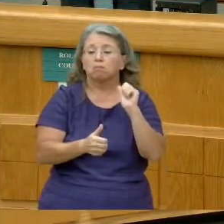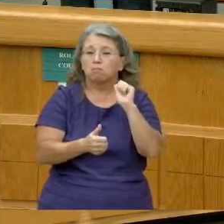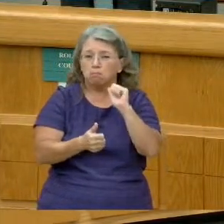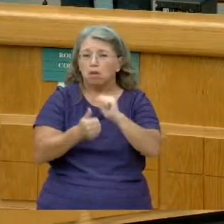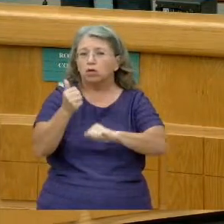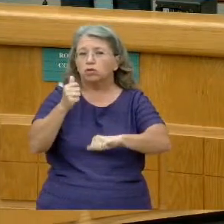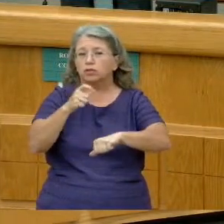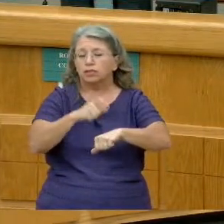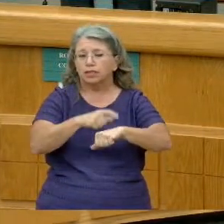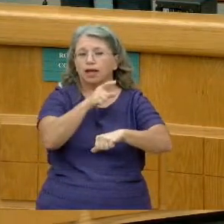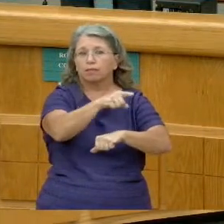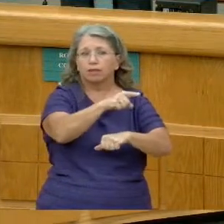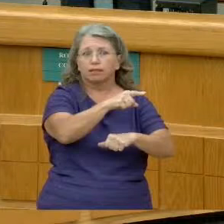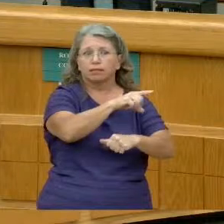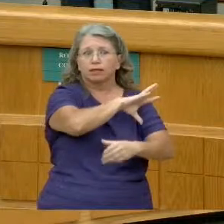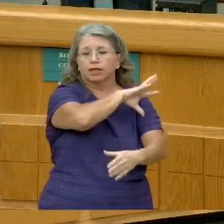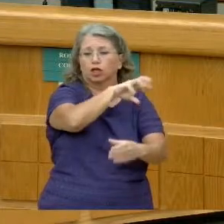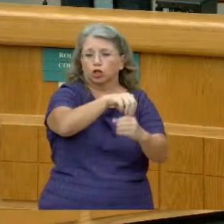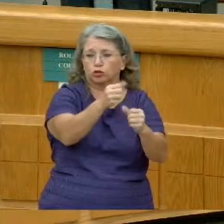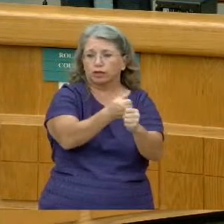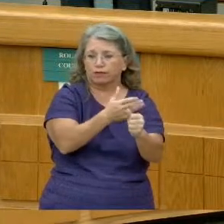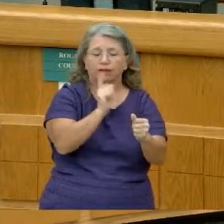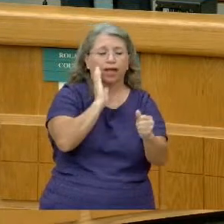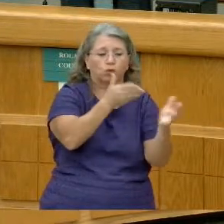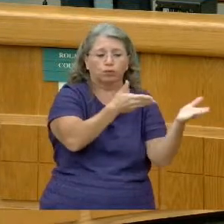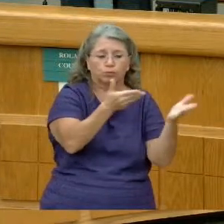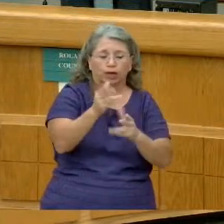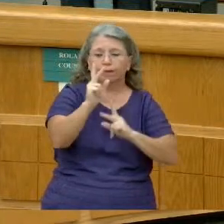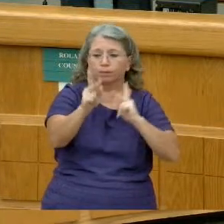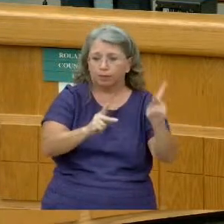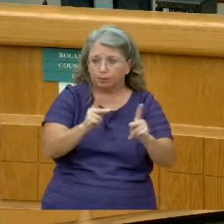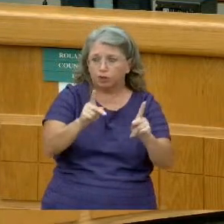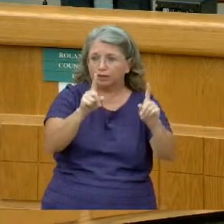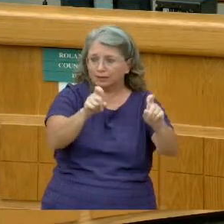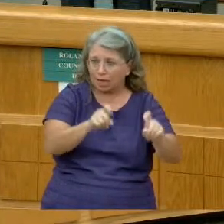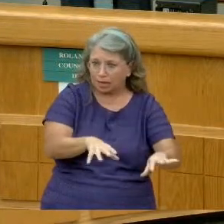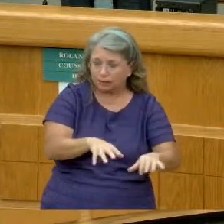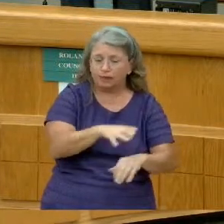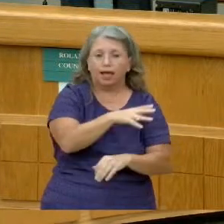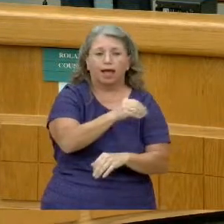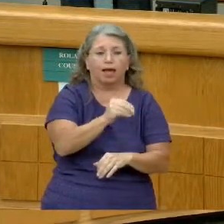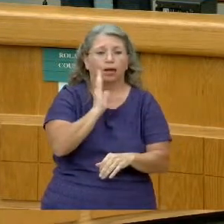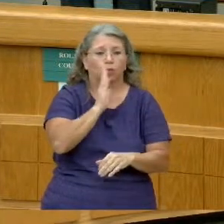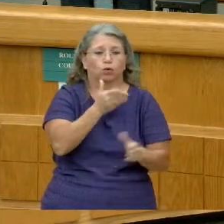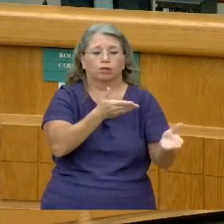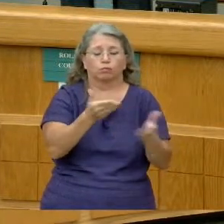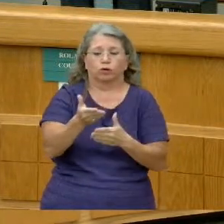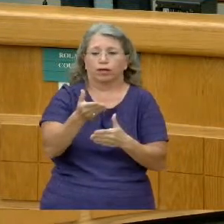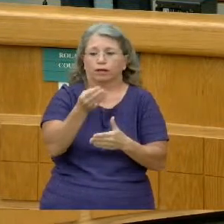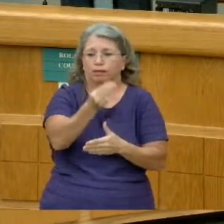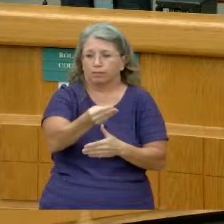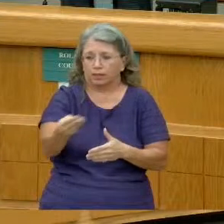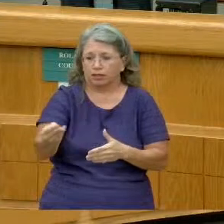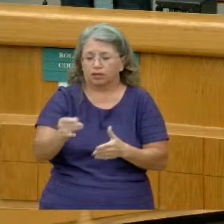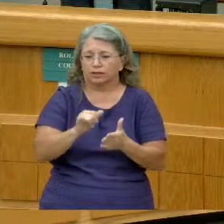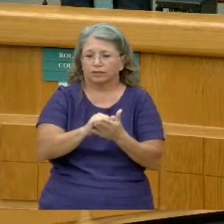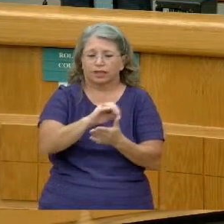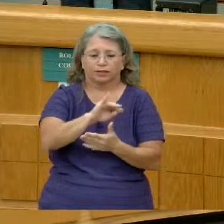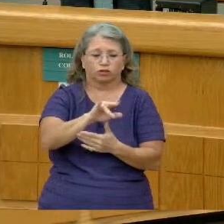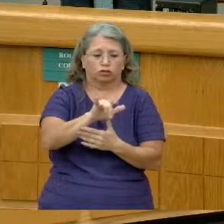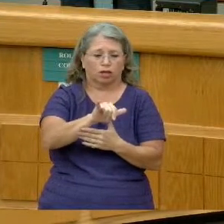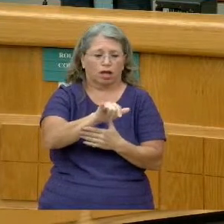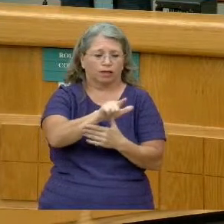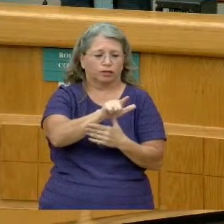is established by the Texas Department of Emergency Management. And that'll take place from July 27th through August the 2nd. I'm looking